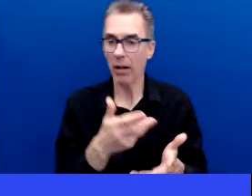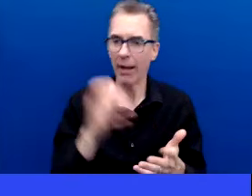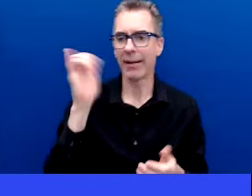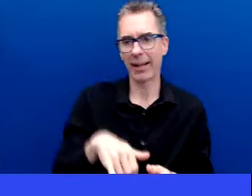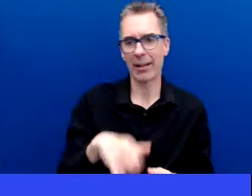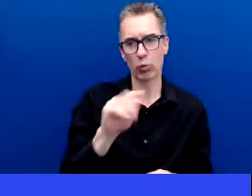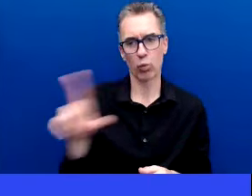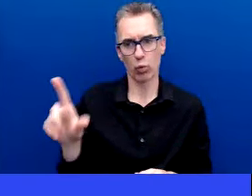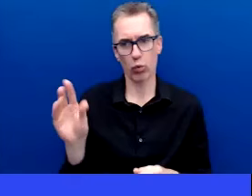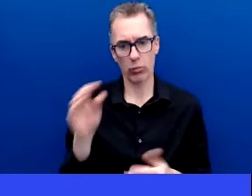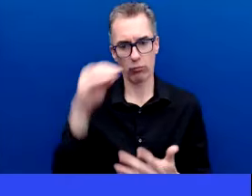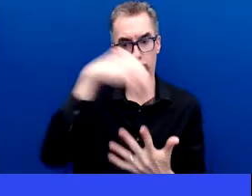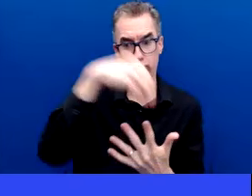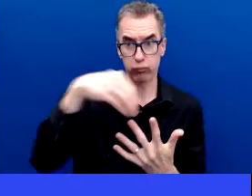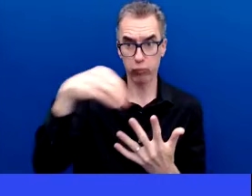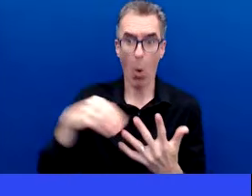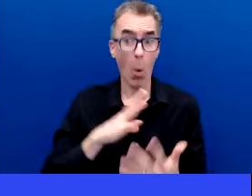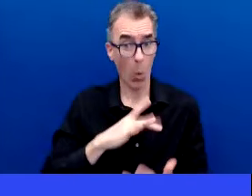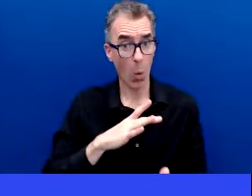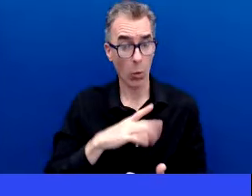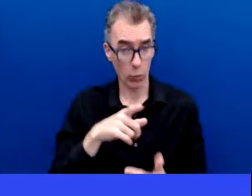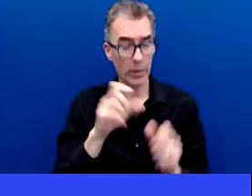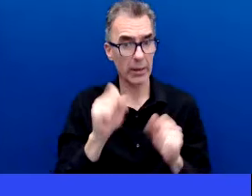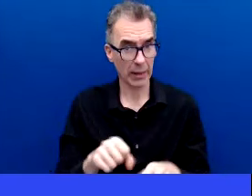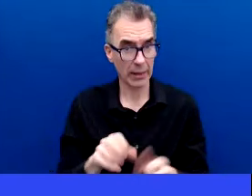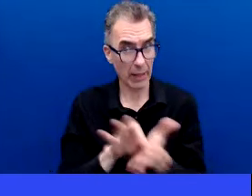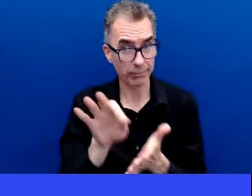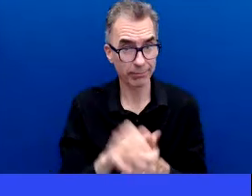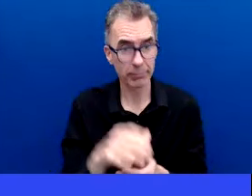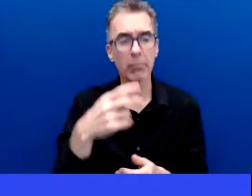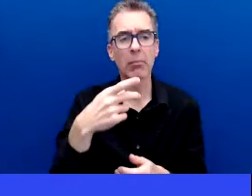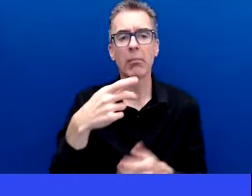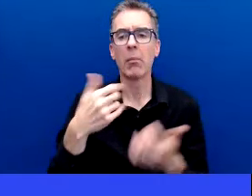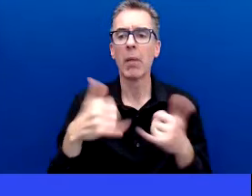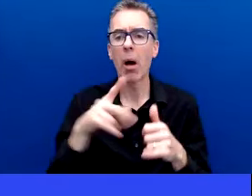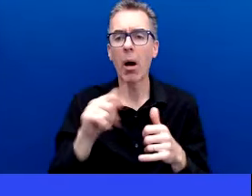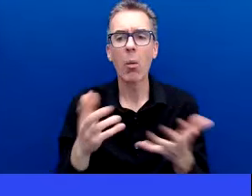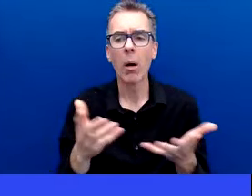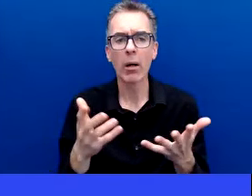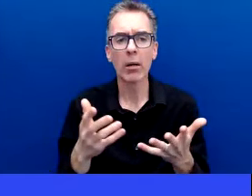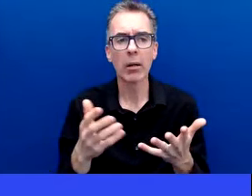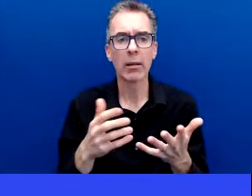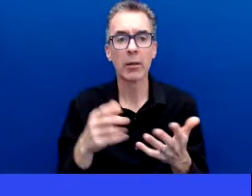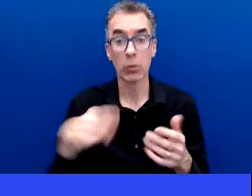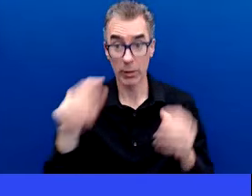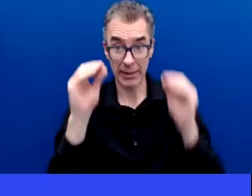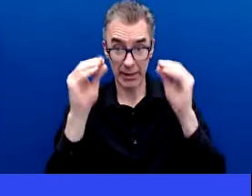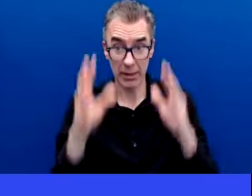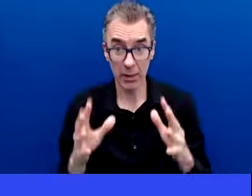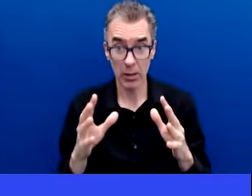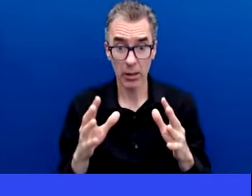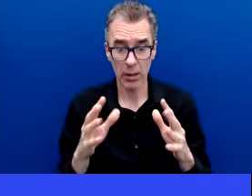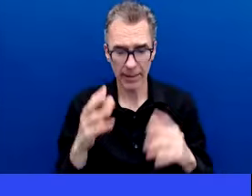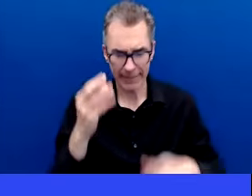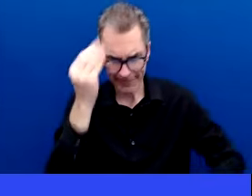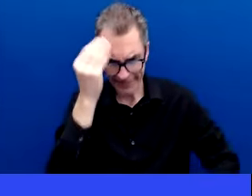teaching opportunities. Play Pause It are tools to assist educators in the assignment. So